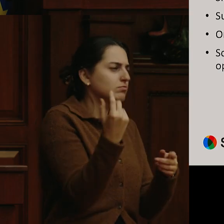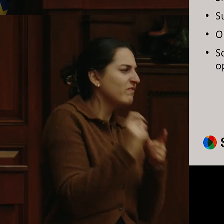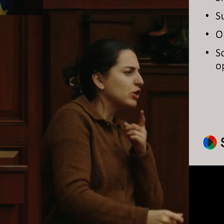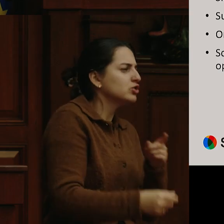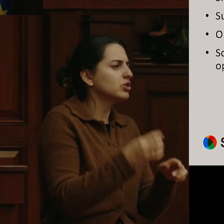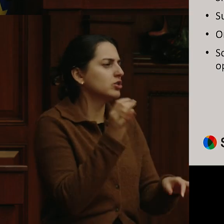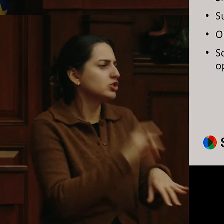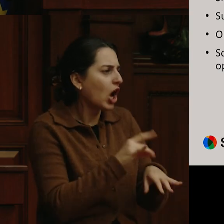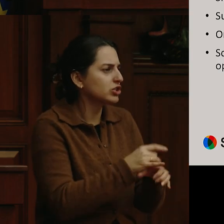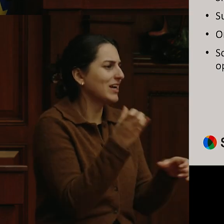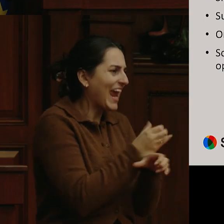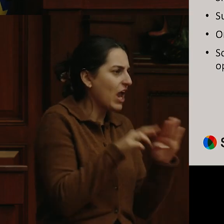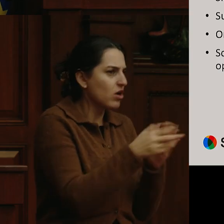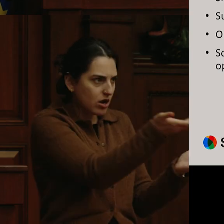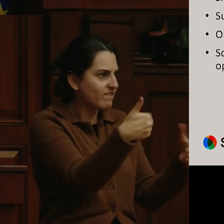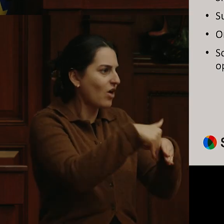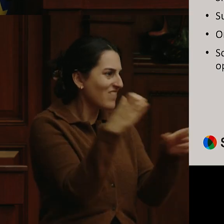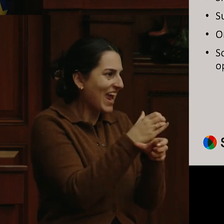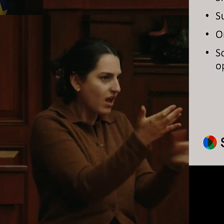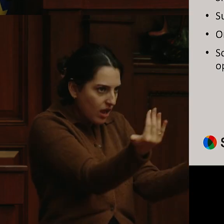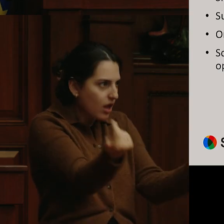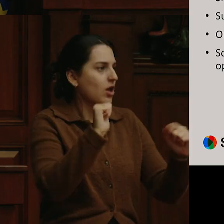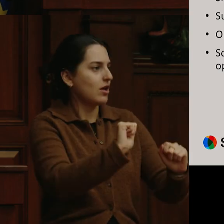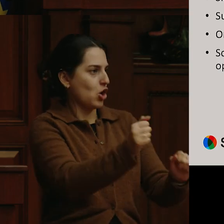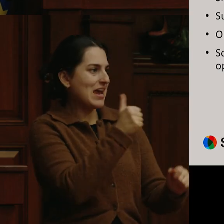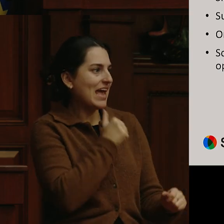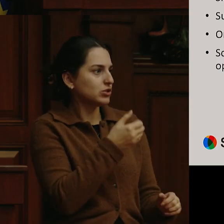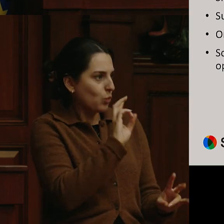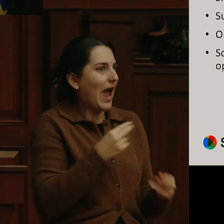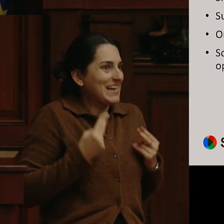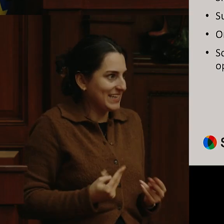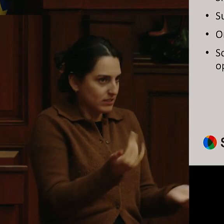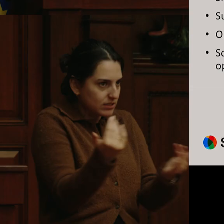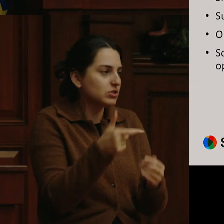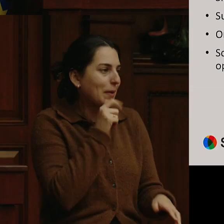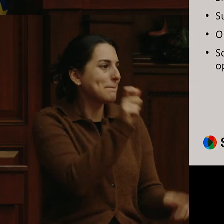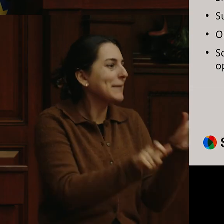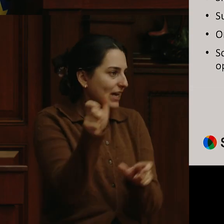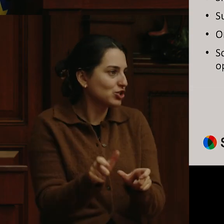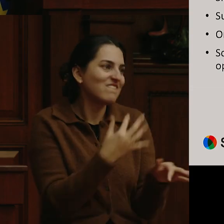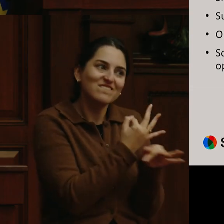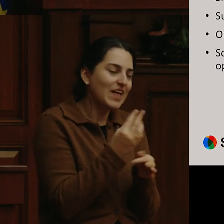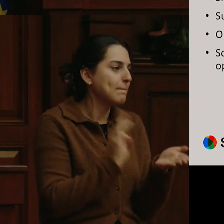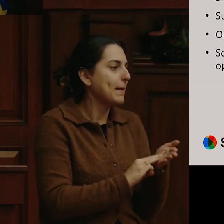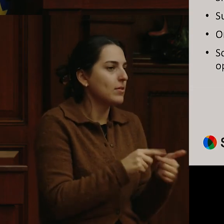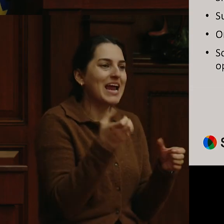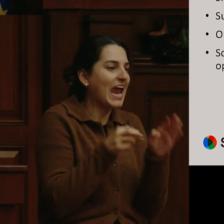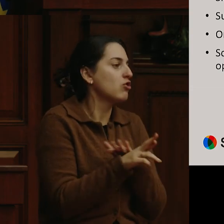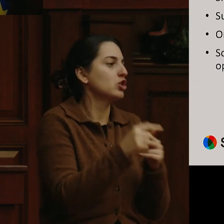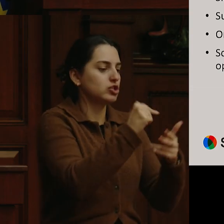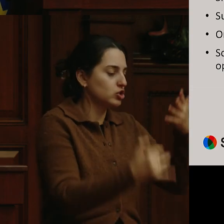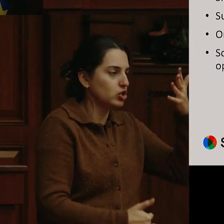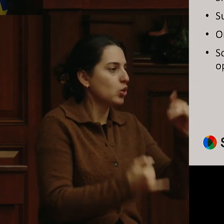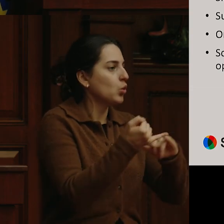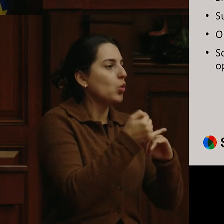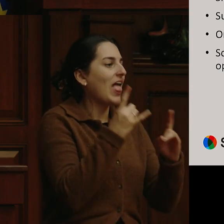in your care, to contribute as well. This is about patients, family members, carers, and